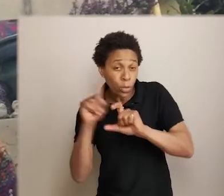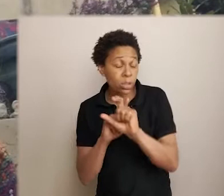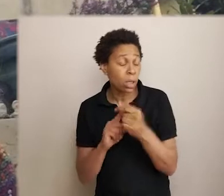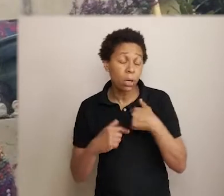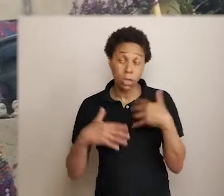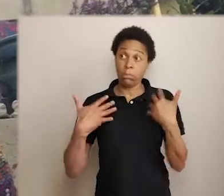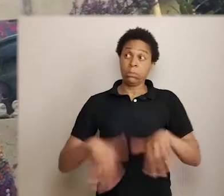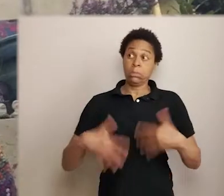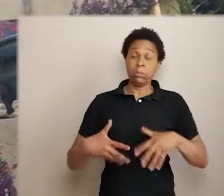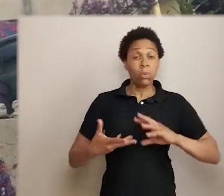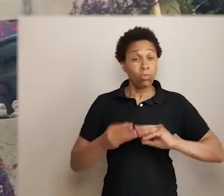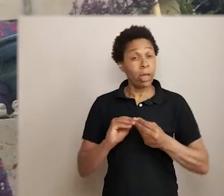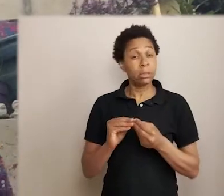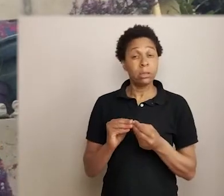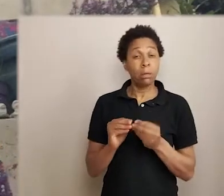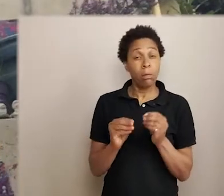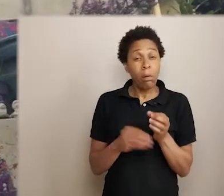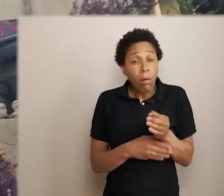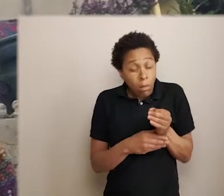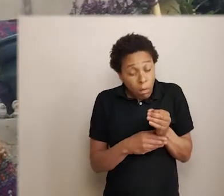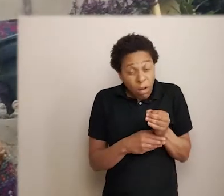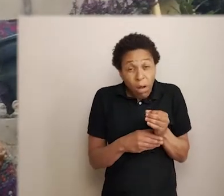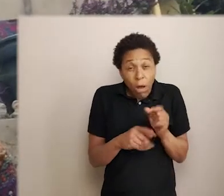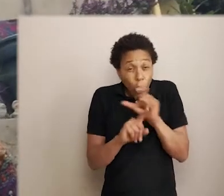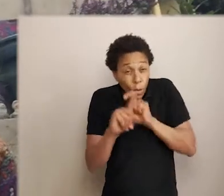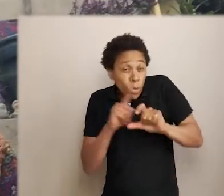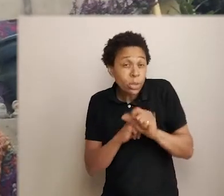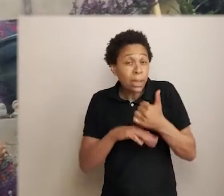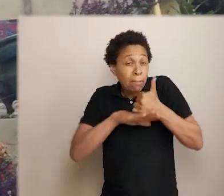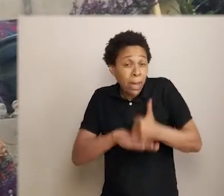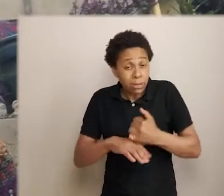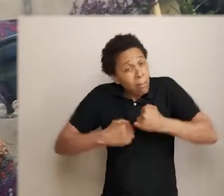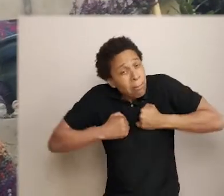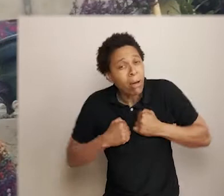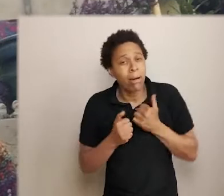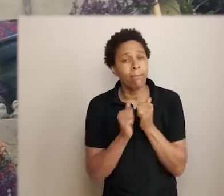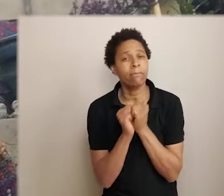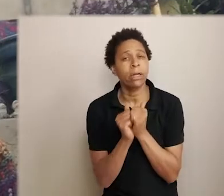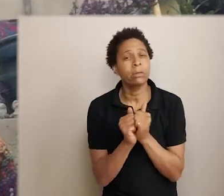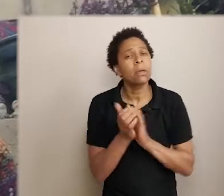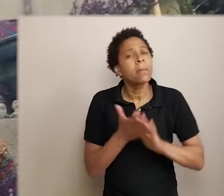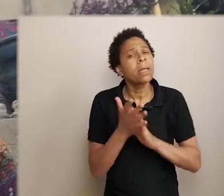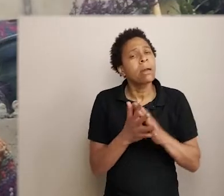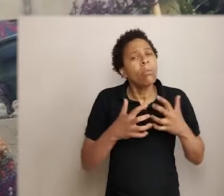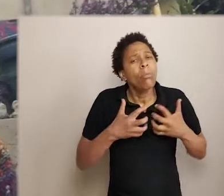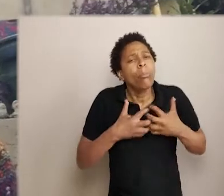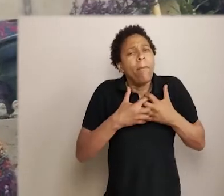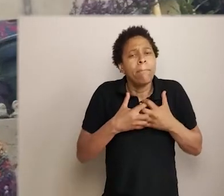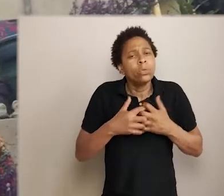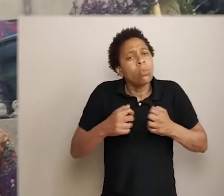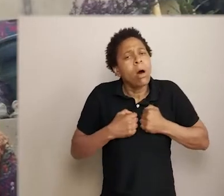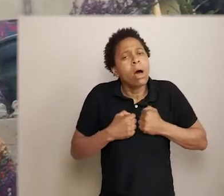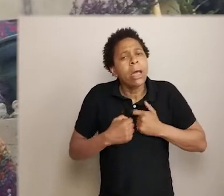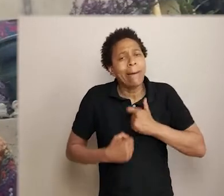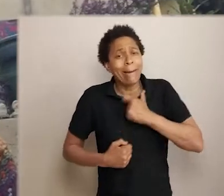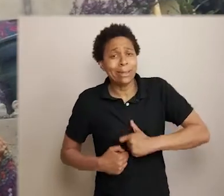people another small community based on my own values. And it connected me to the roots of my Welshness,